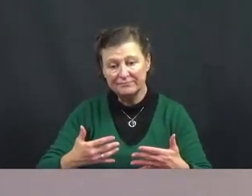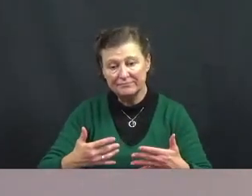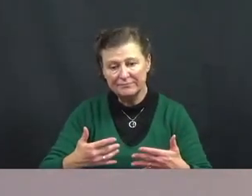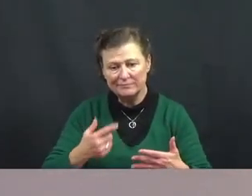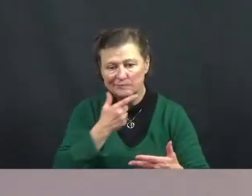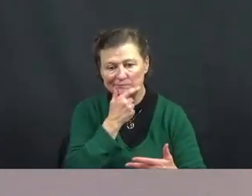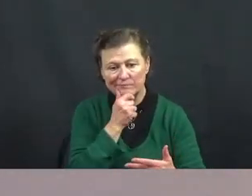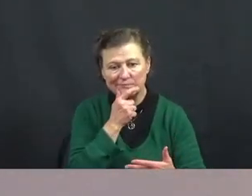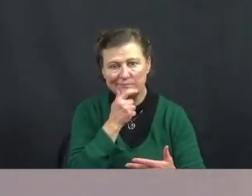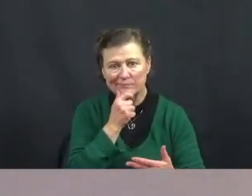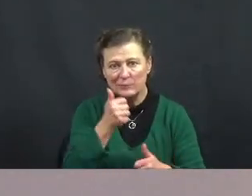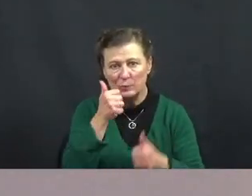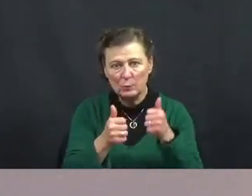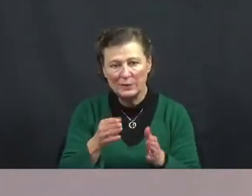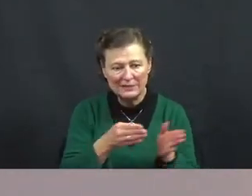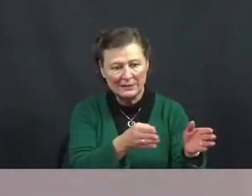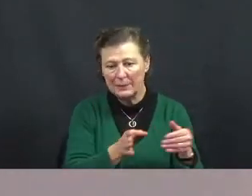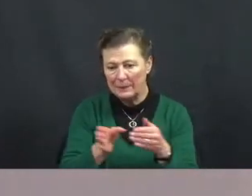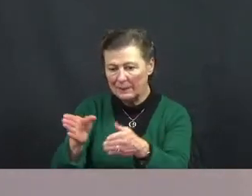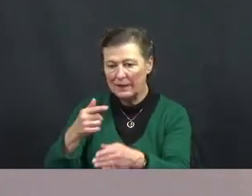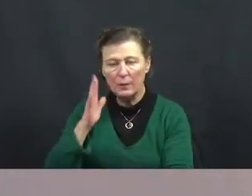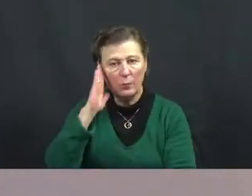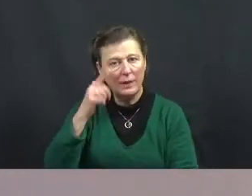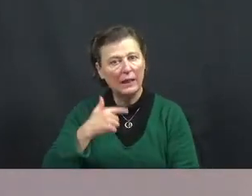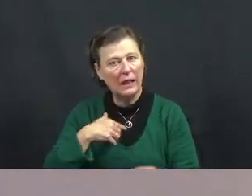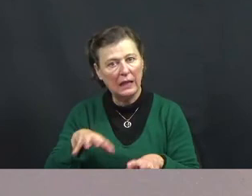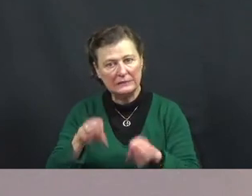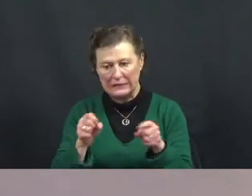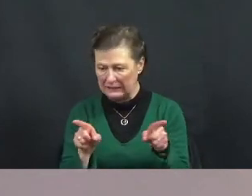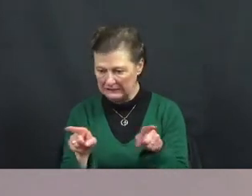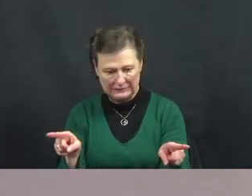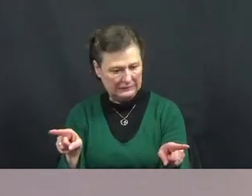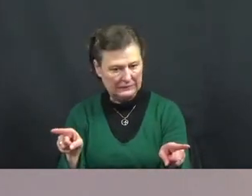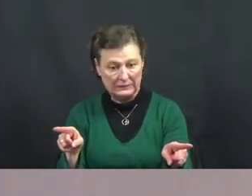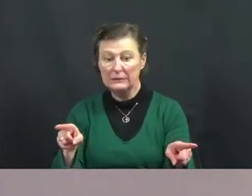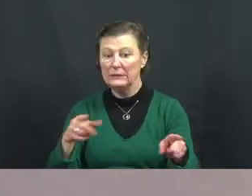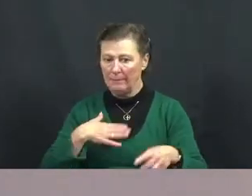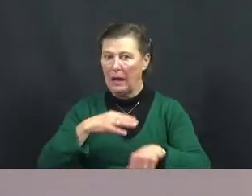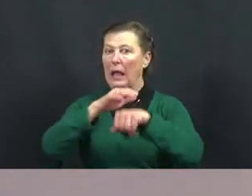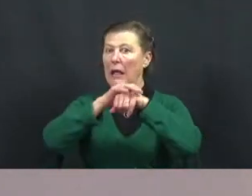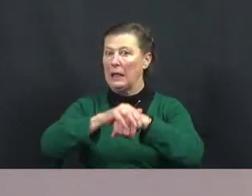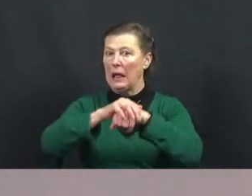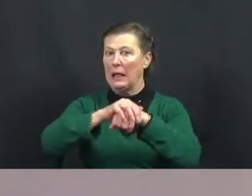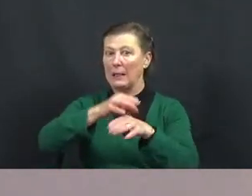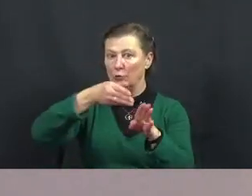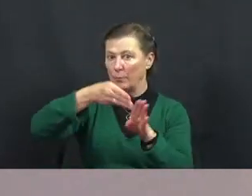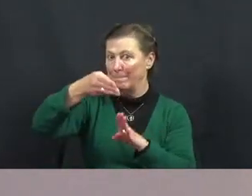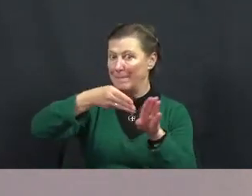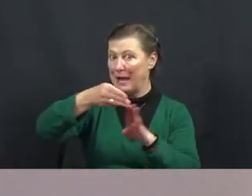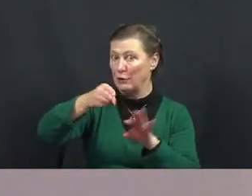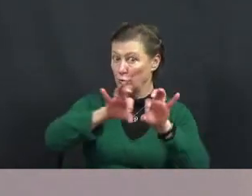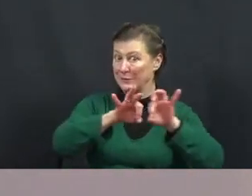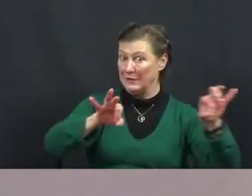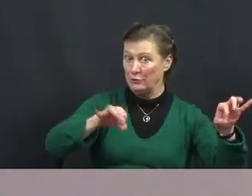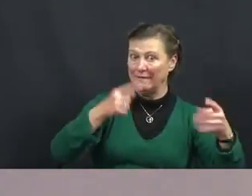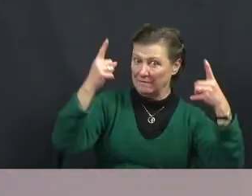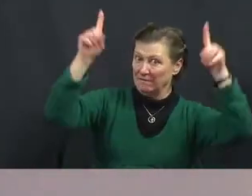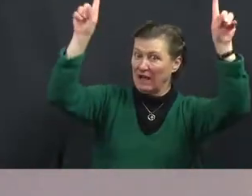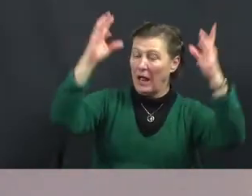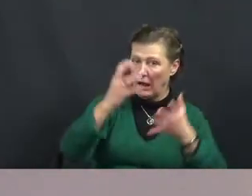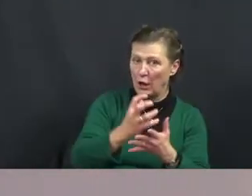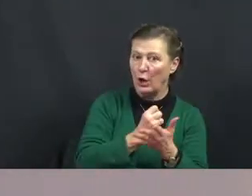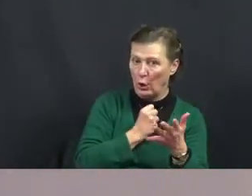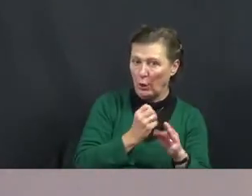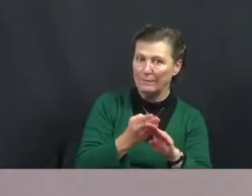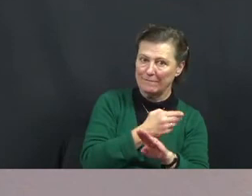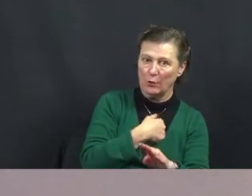path would I take? Armed with my English major degree, which I finally earned just before